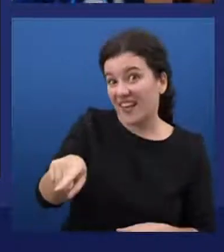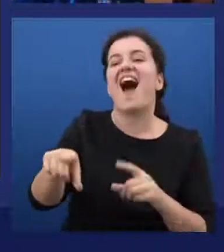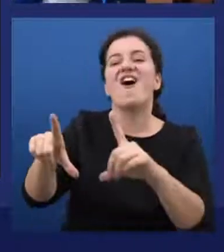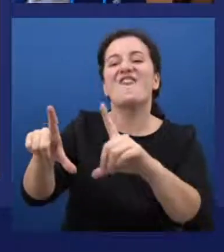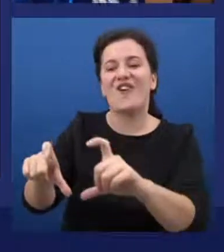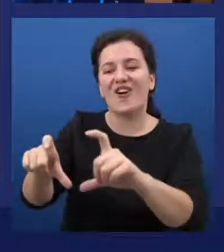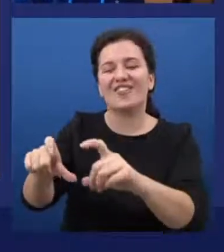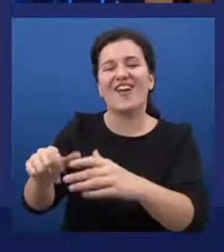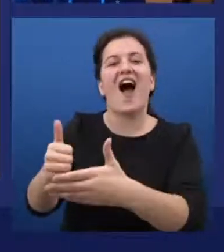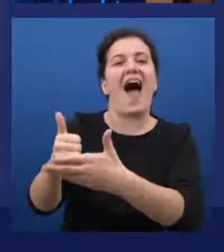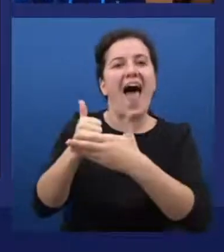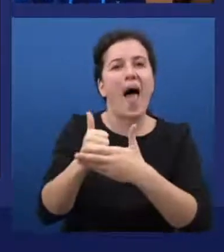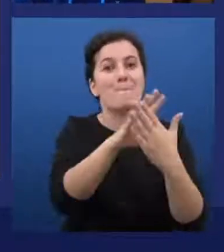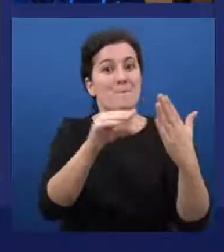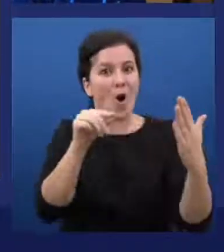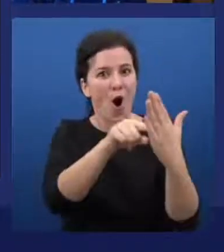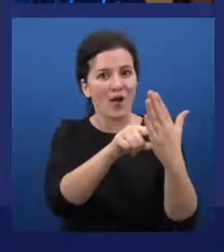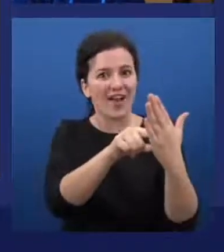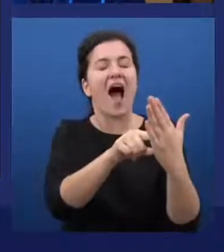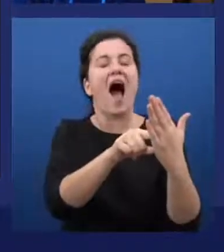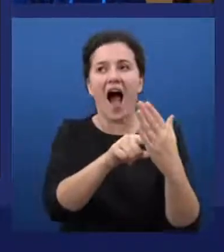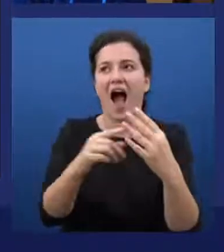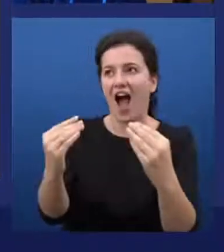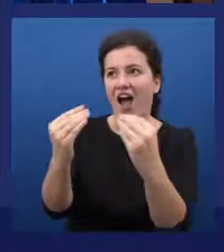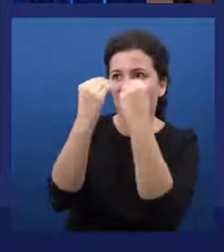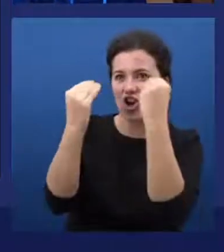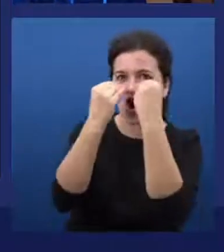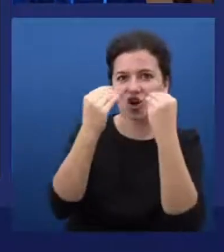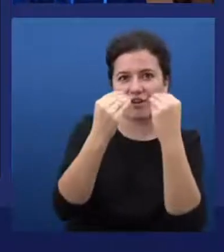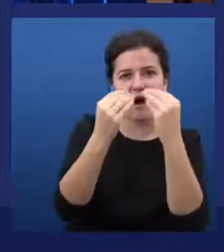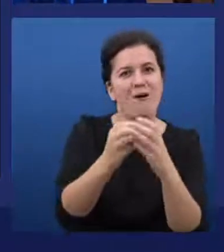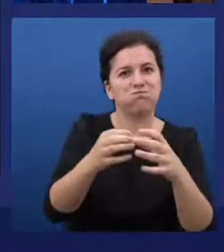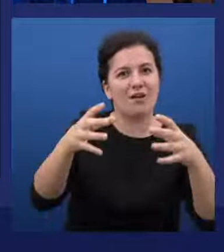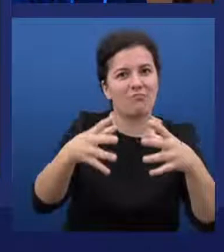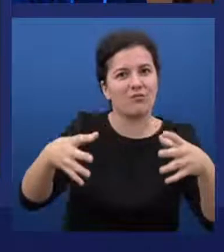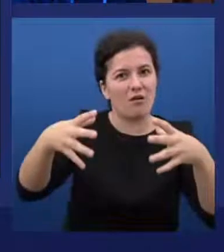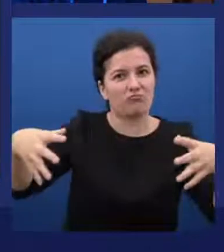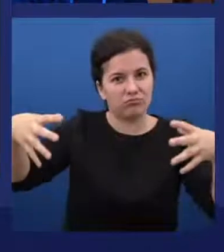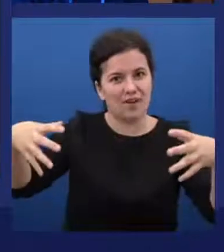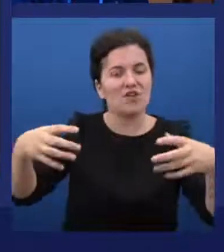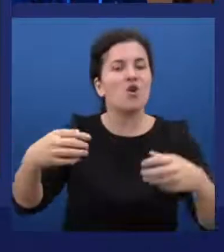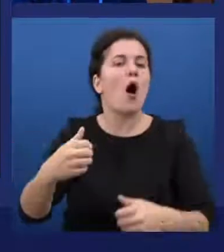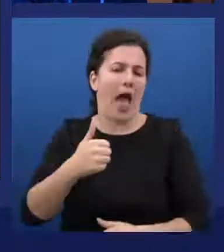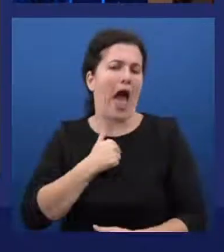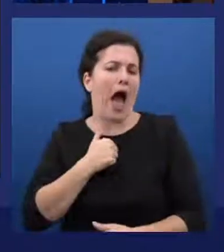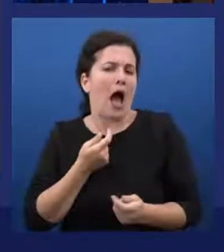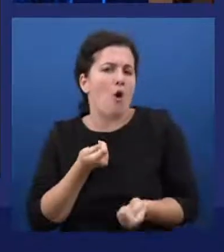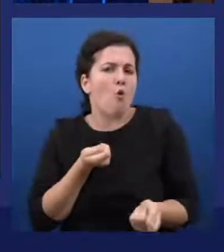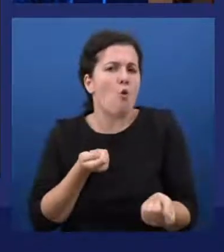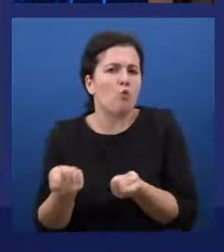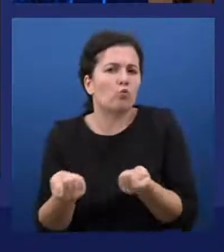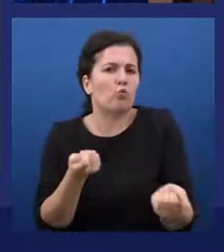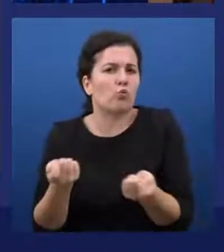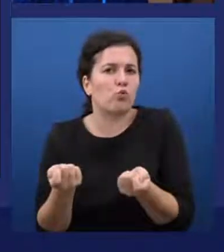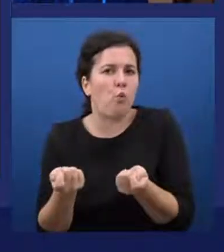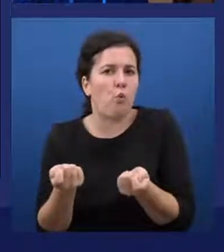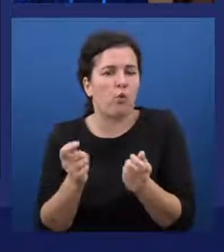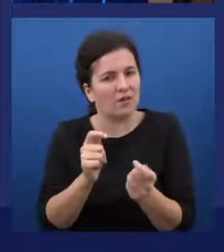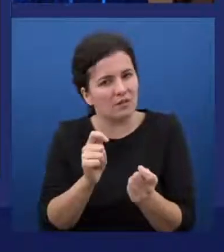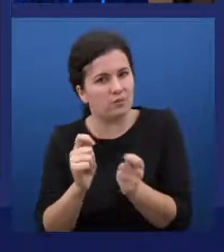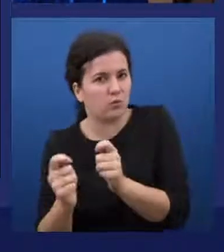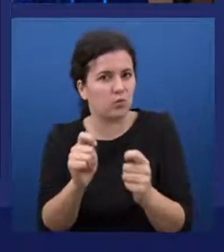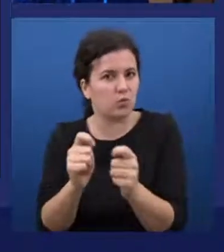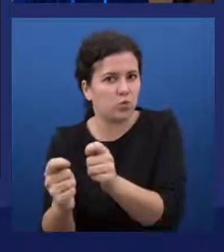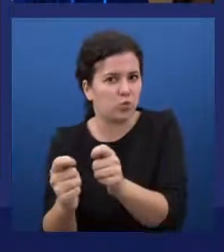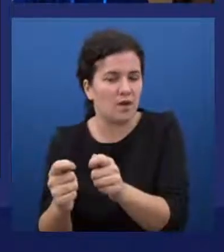do your own control. And of course, you can also, I would write, I think, a program for that to say,